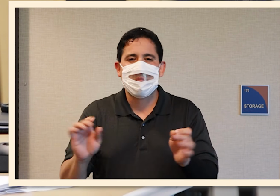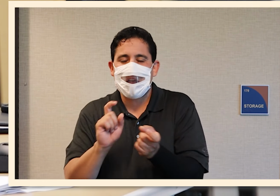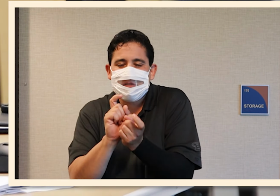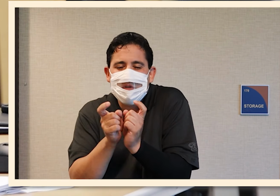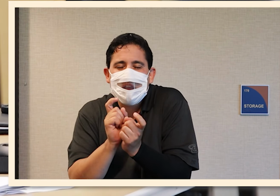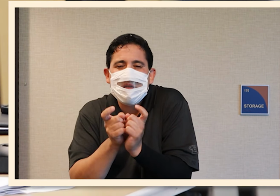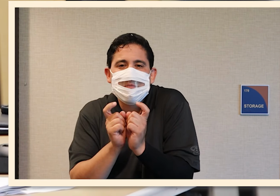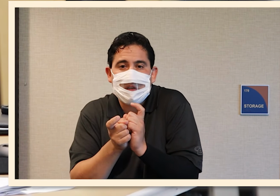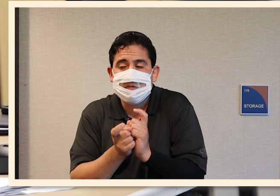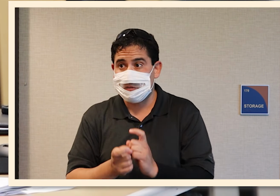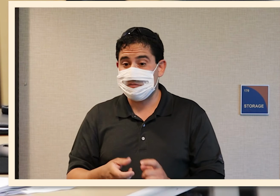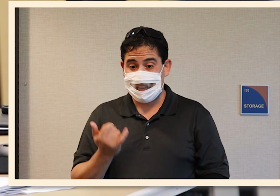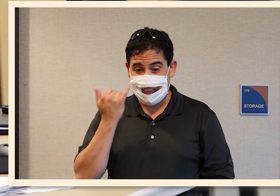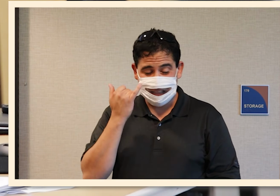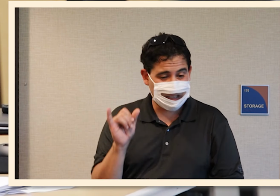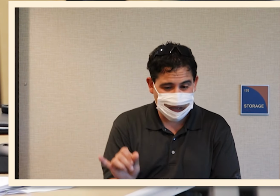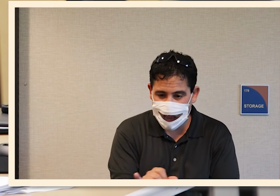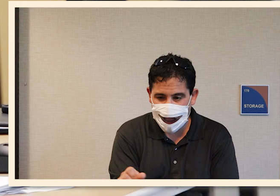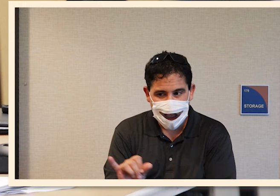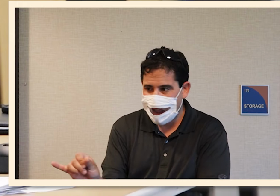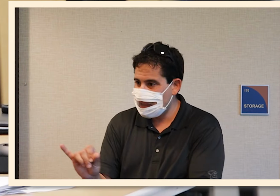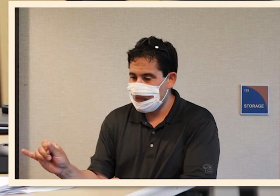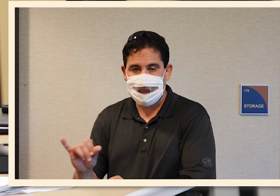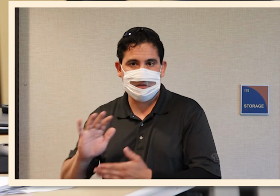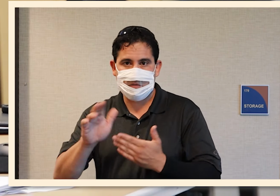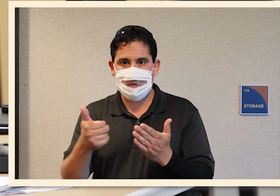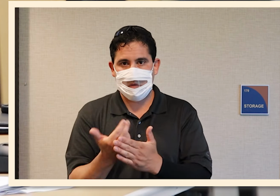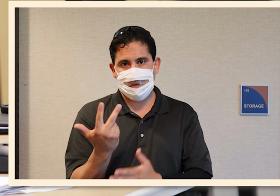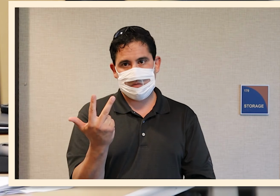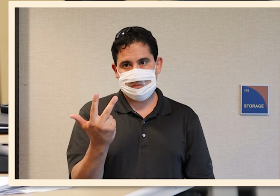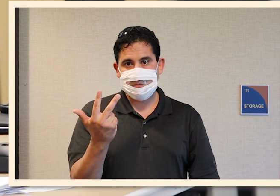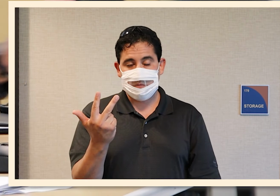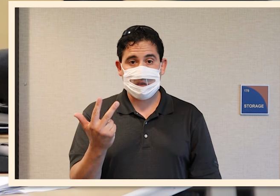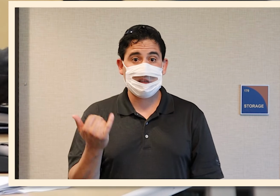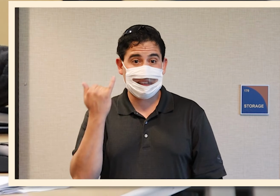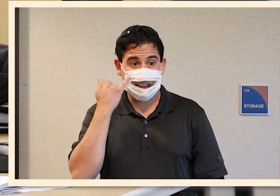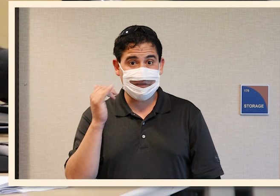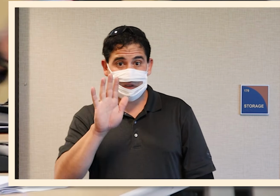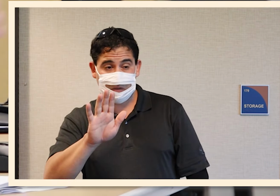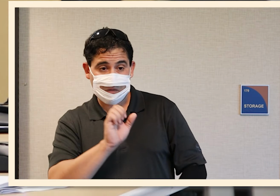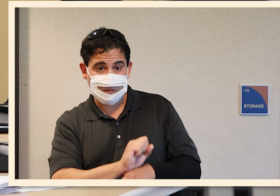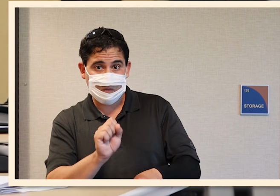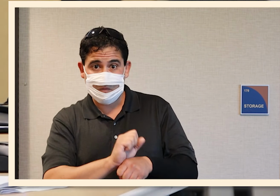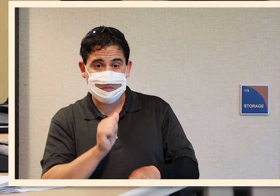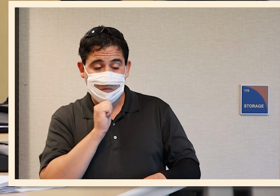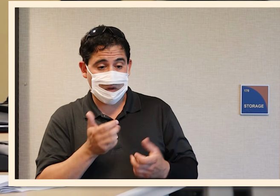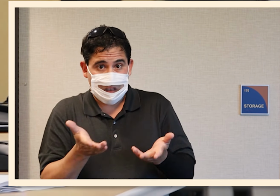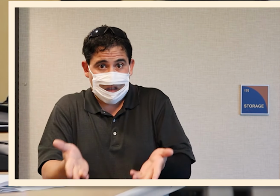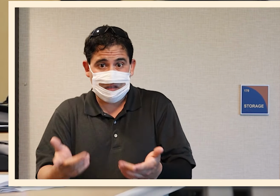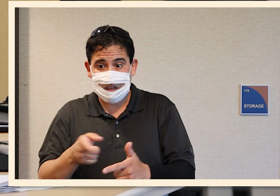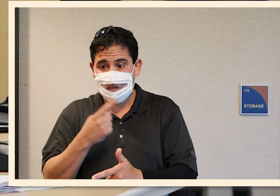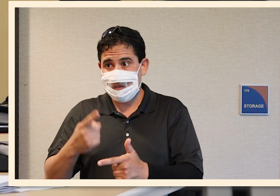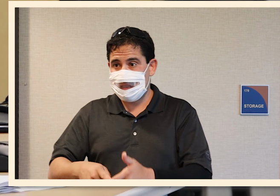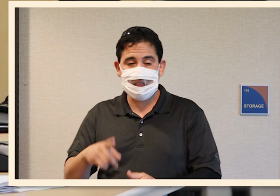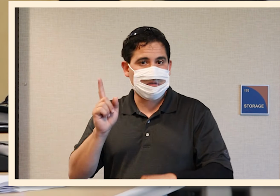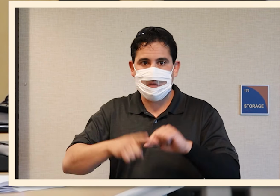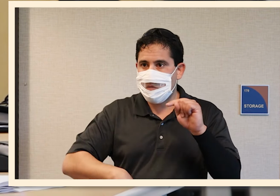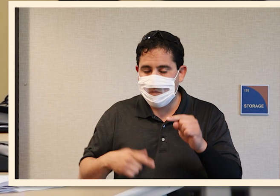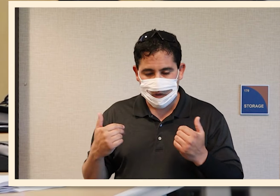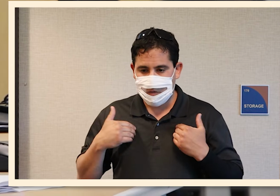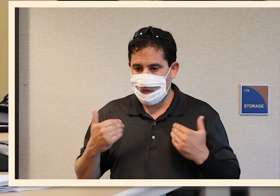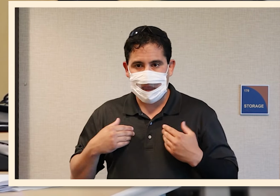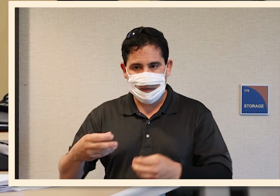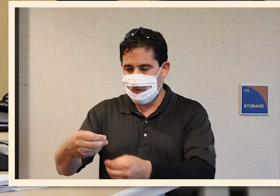identical. And without your work, we wouldn't have these maps to consider. So I personally want to thank you for